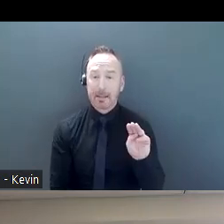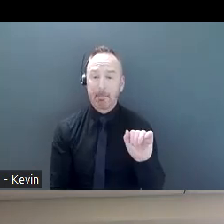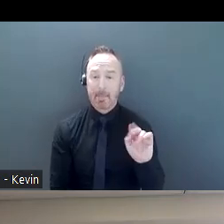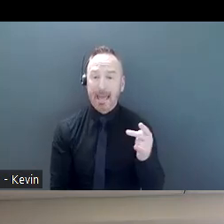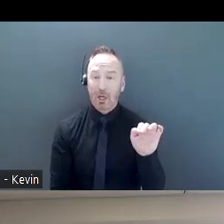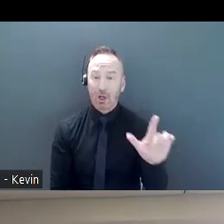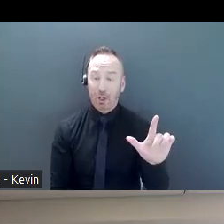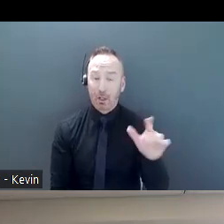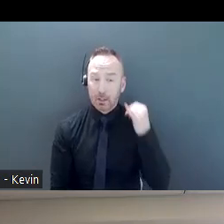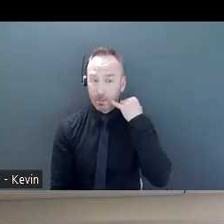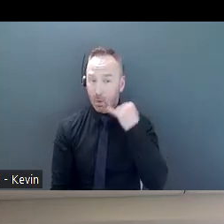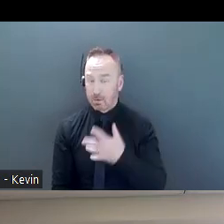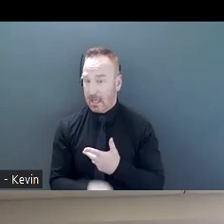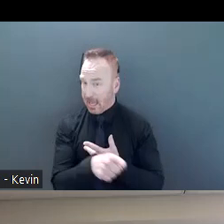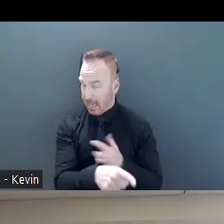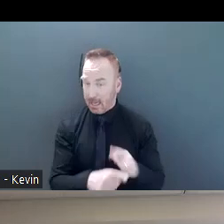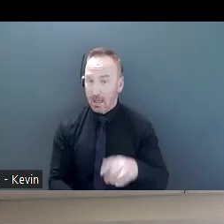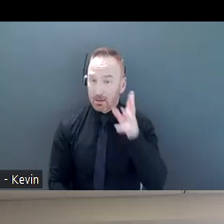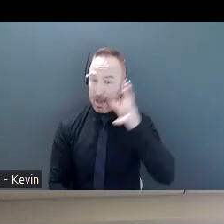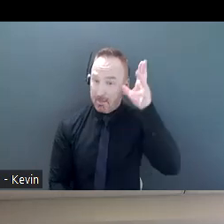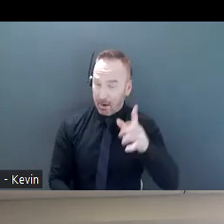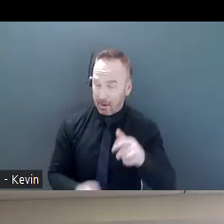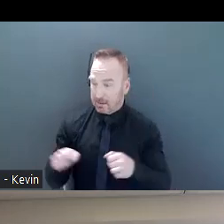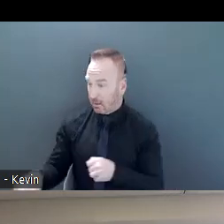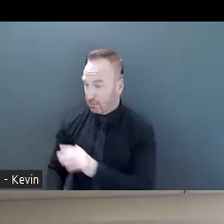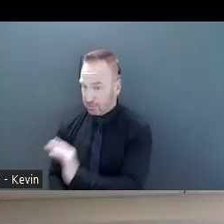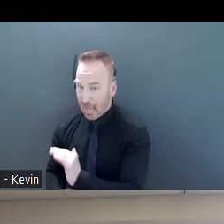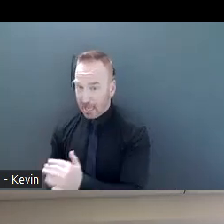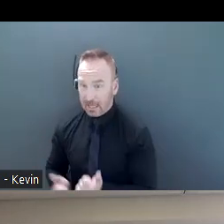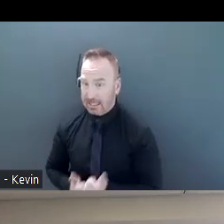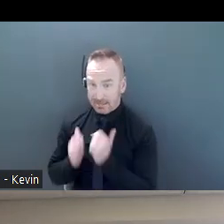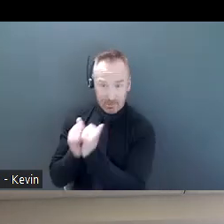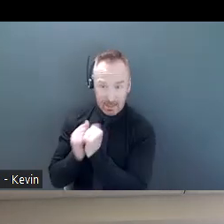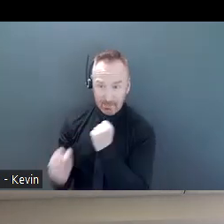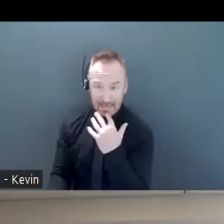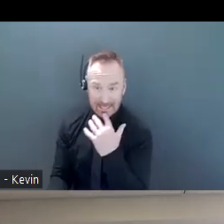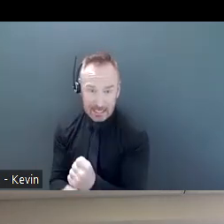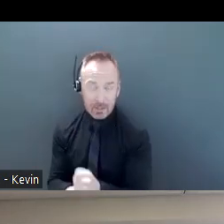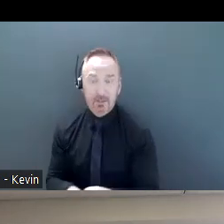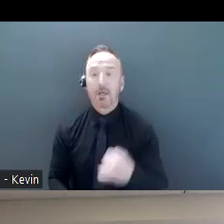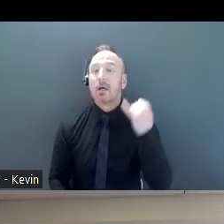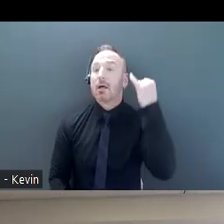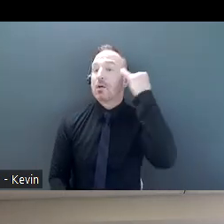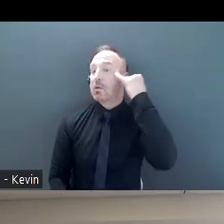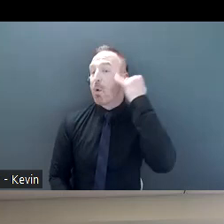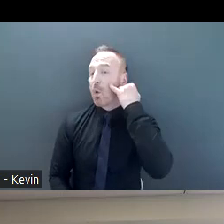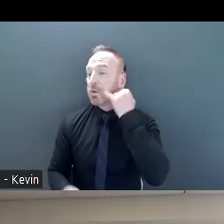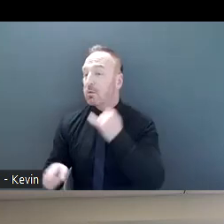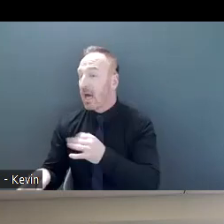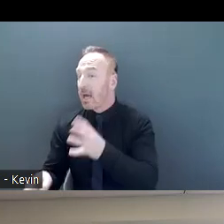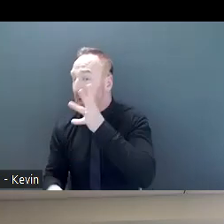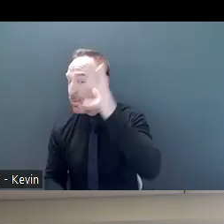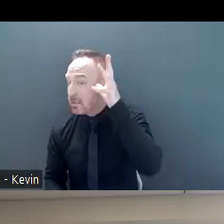care, if a parent has passed away and an order will maintain the child's relationship with the other side of the family.